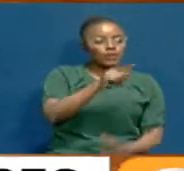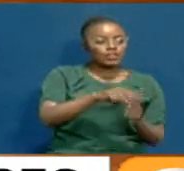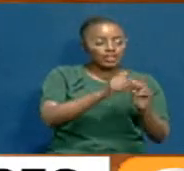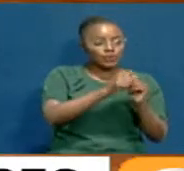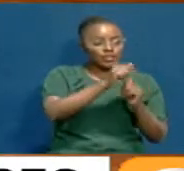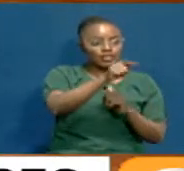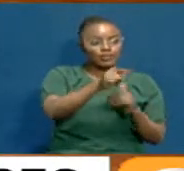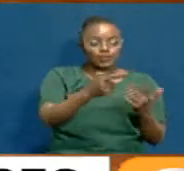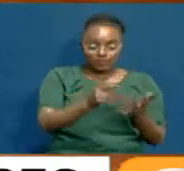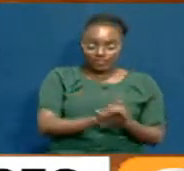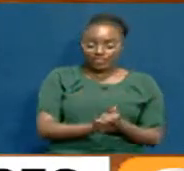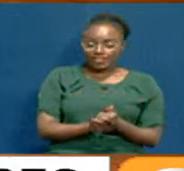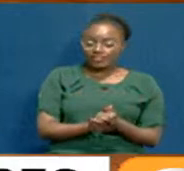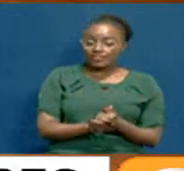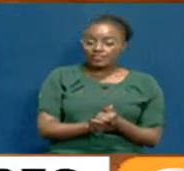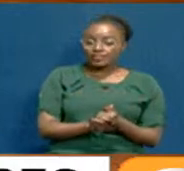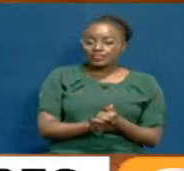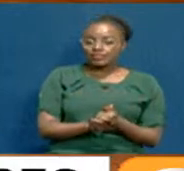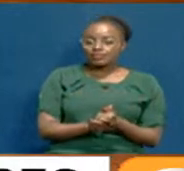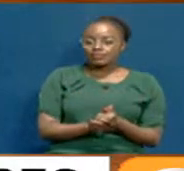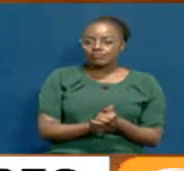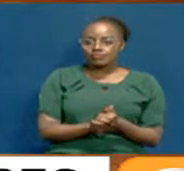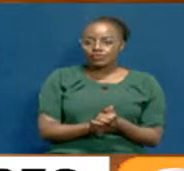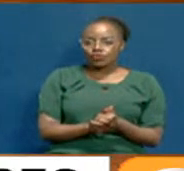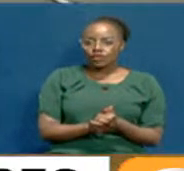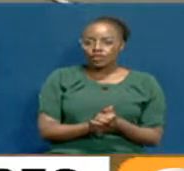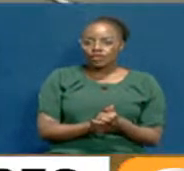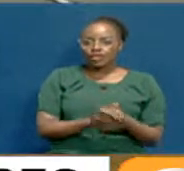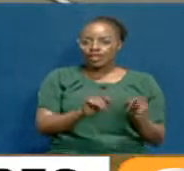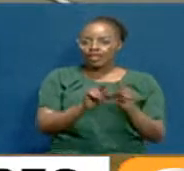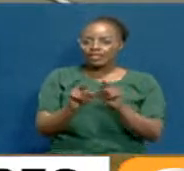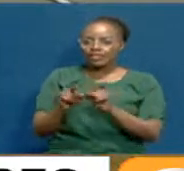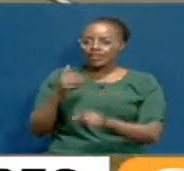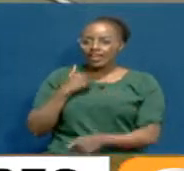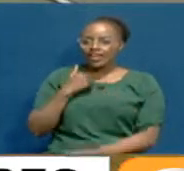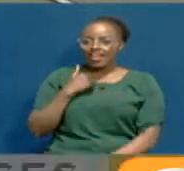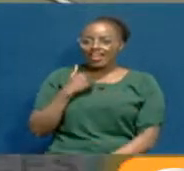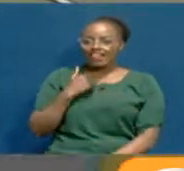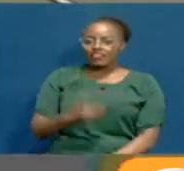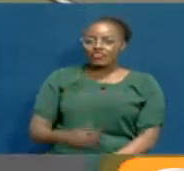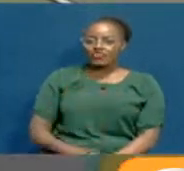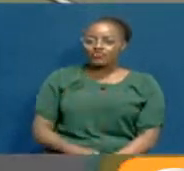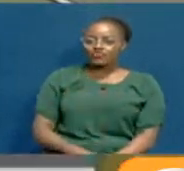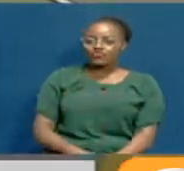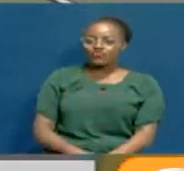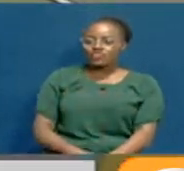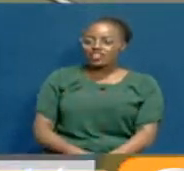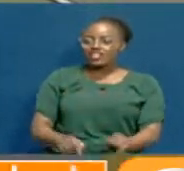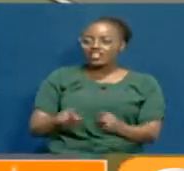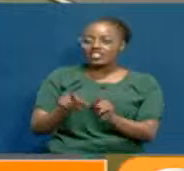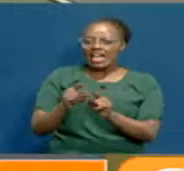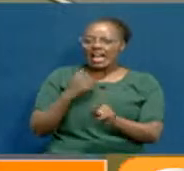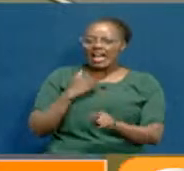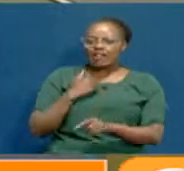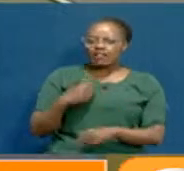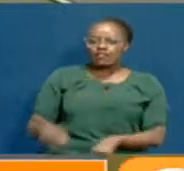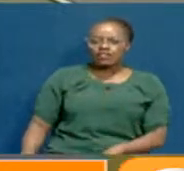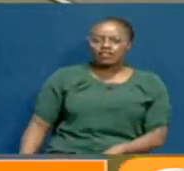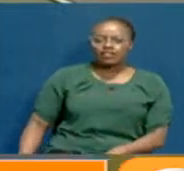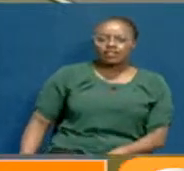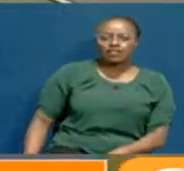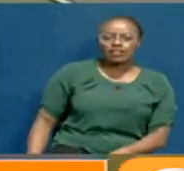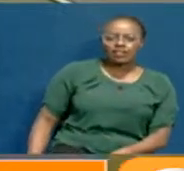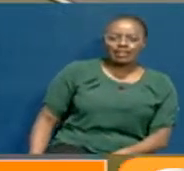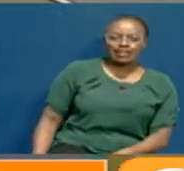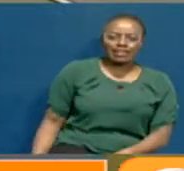Definitely. I mean, I think it's, first of all, impressive to see that we have shifted from the tribal politics. And we